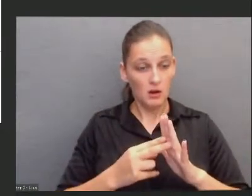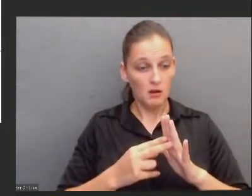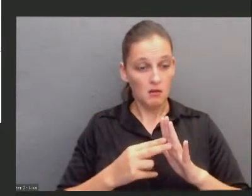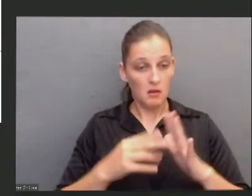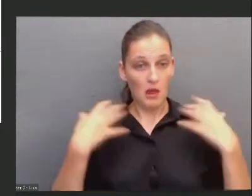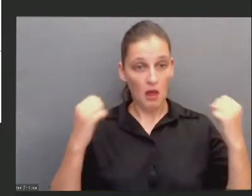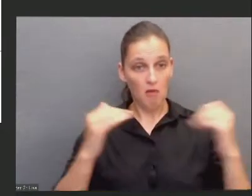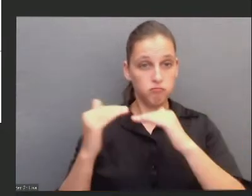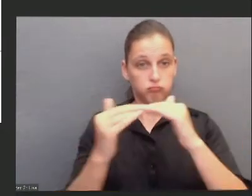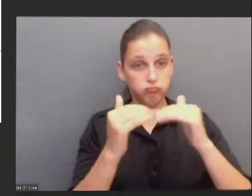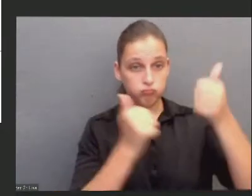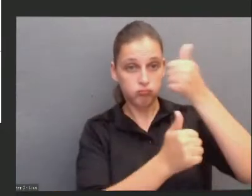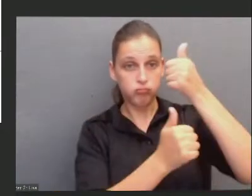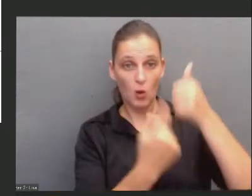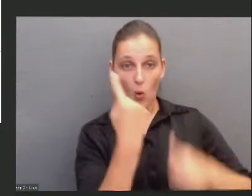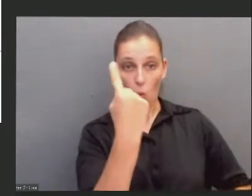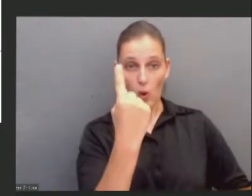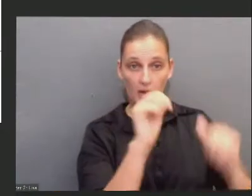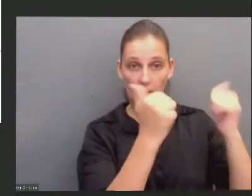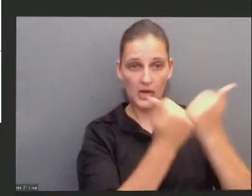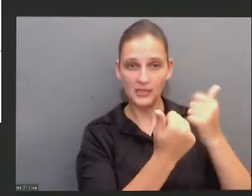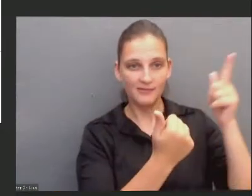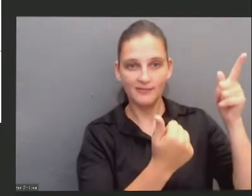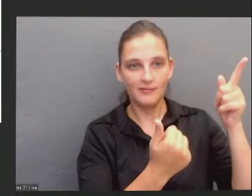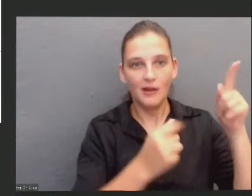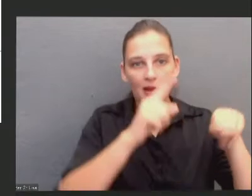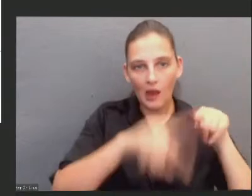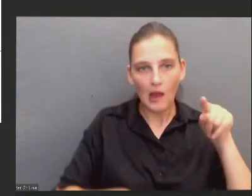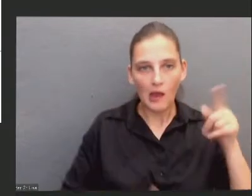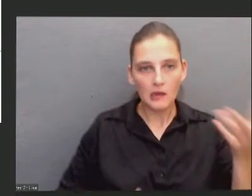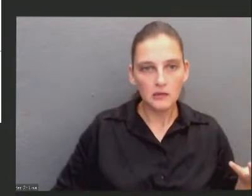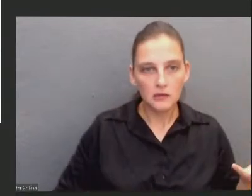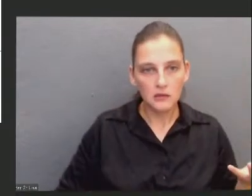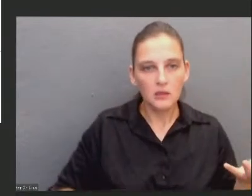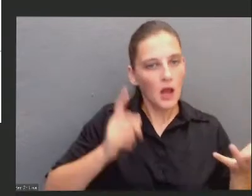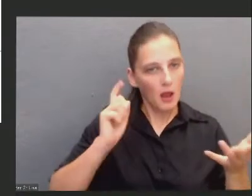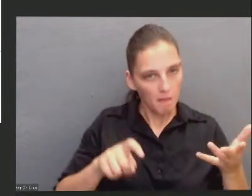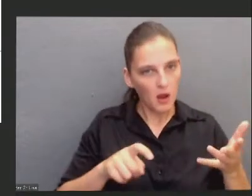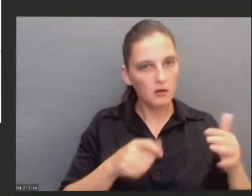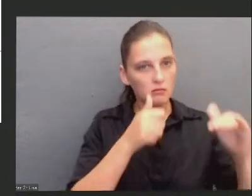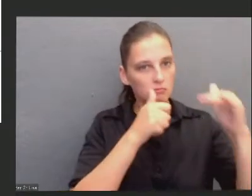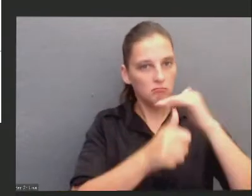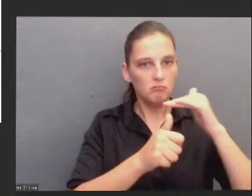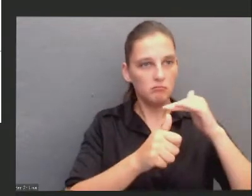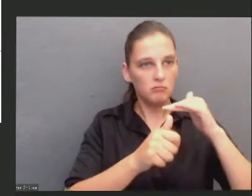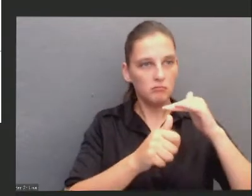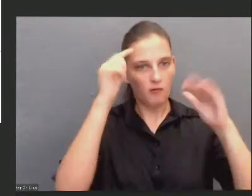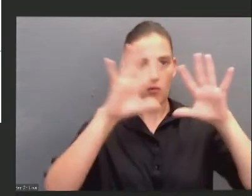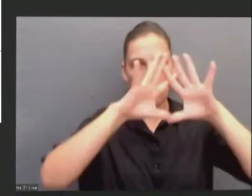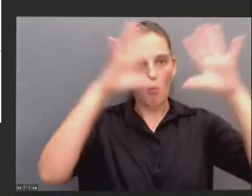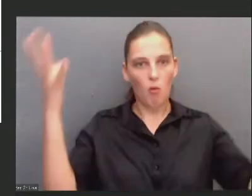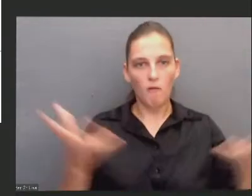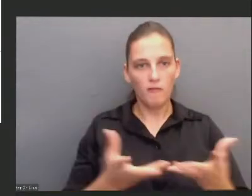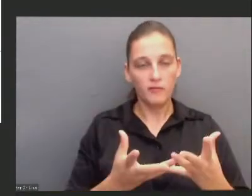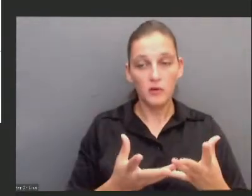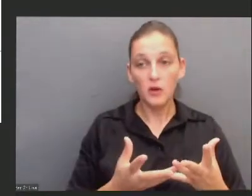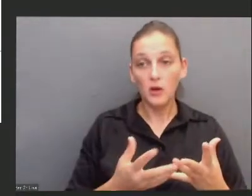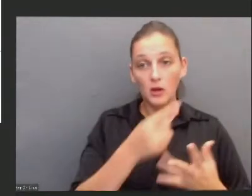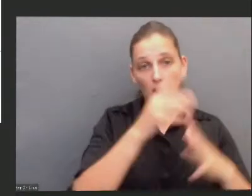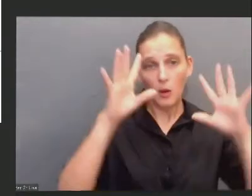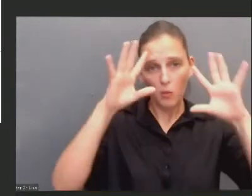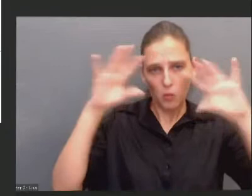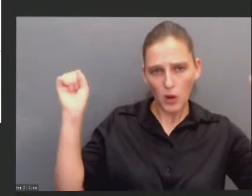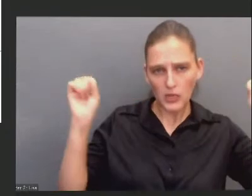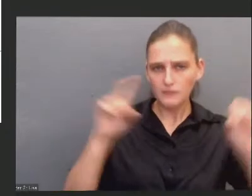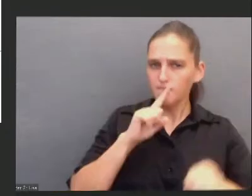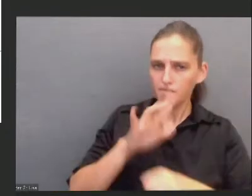particular department. It needs to be baked into how we function as a society. The president is committed to health equity. The